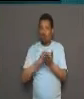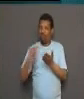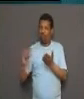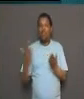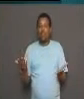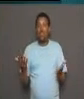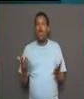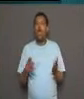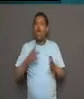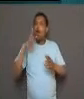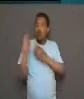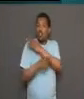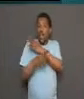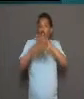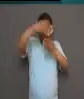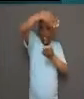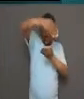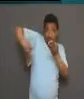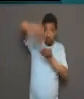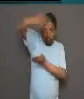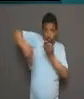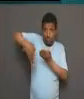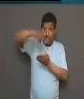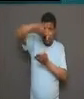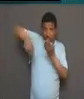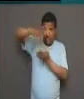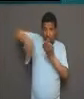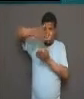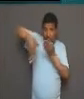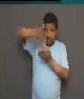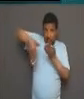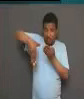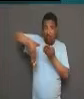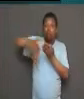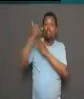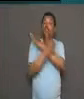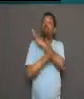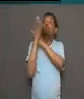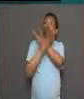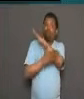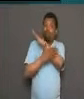A political boundary, whether between a territory or a country,